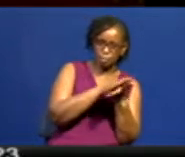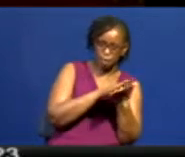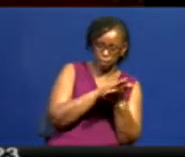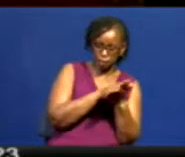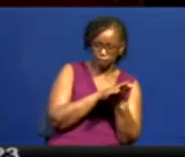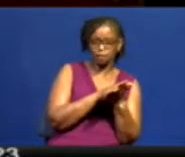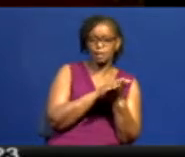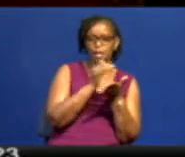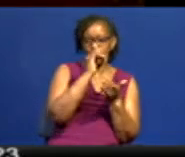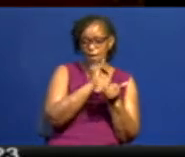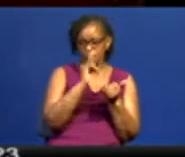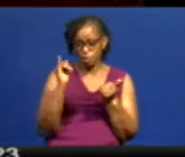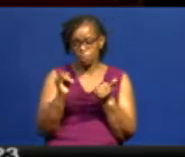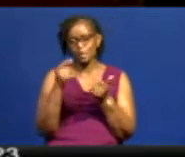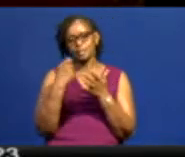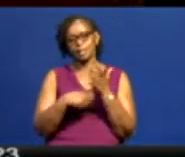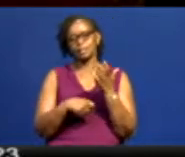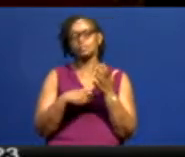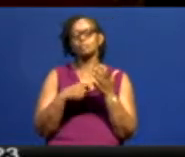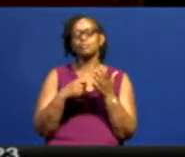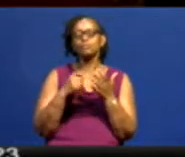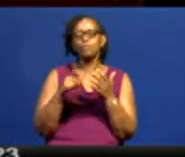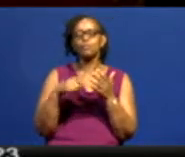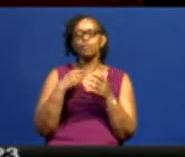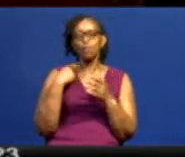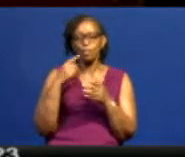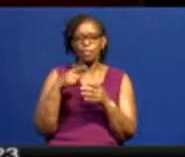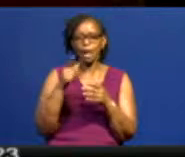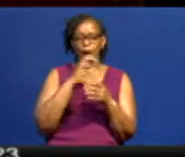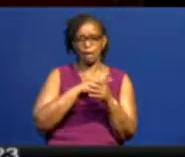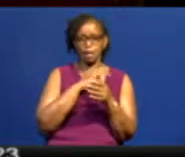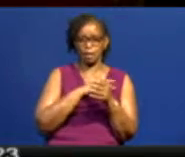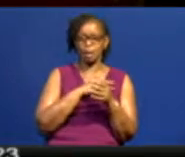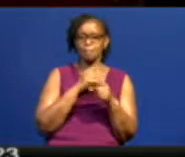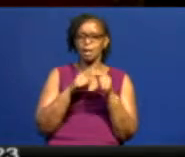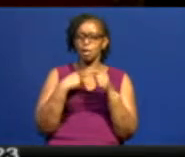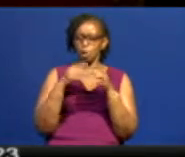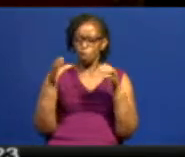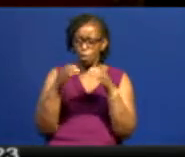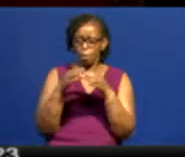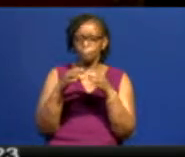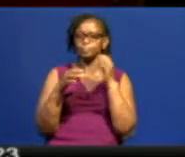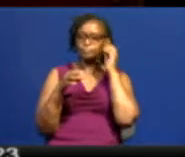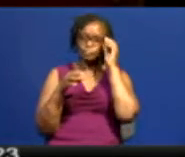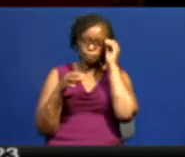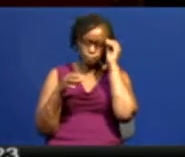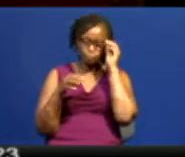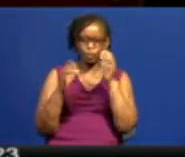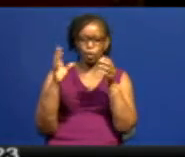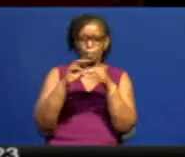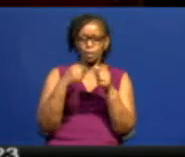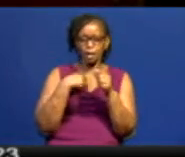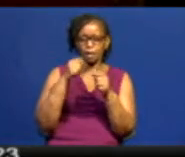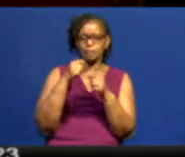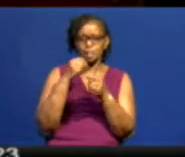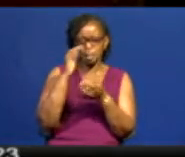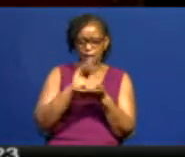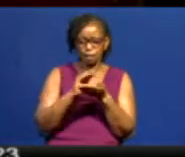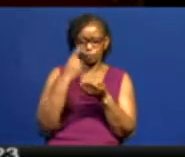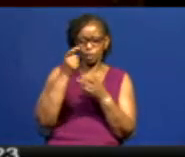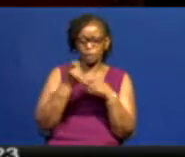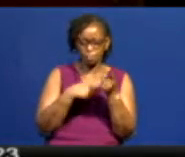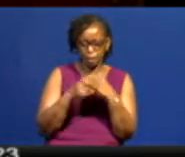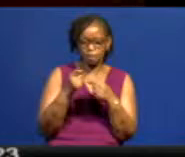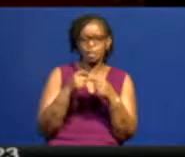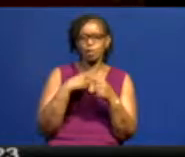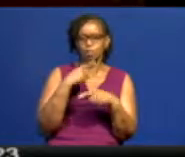that individuals are taxed on their gross earnings, while corporations can claim deductions for the expenses incurred in the